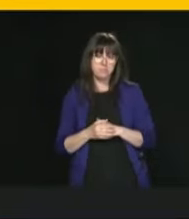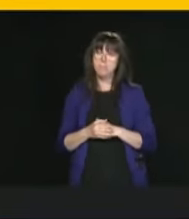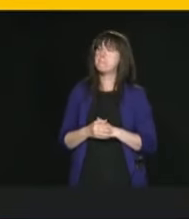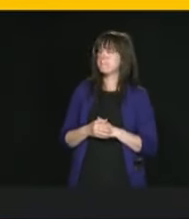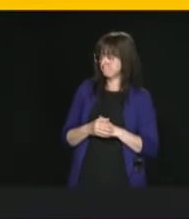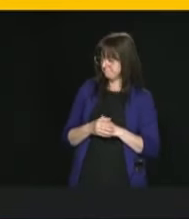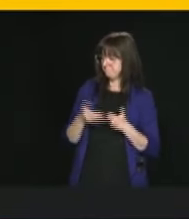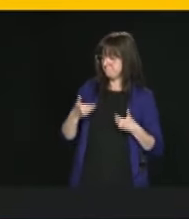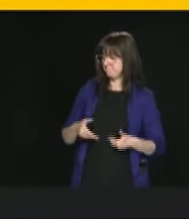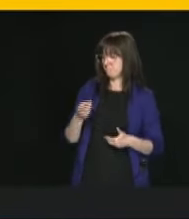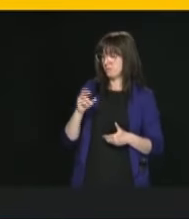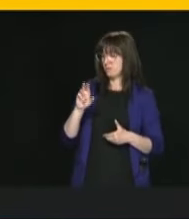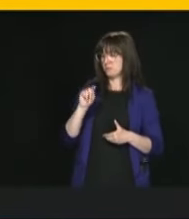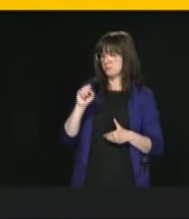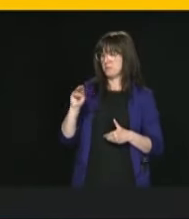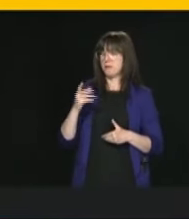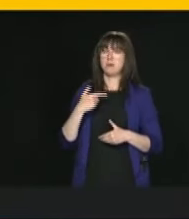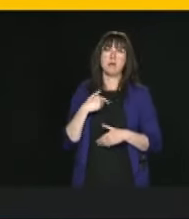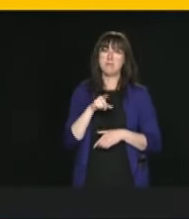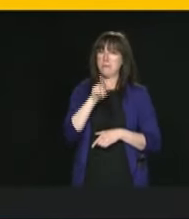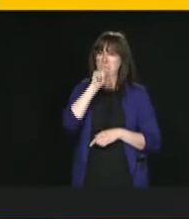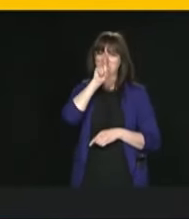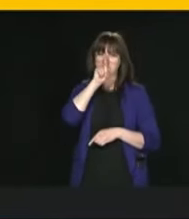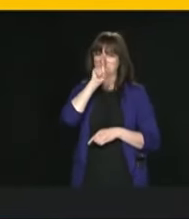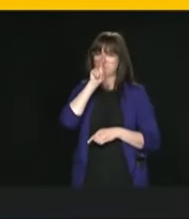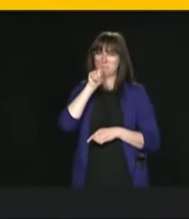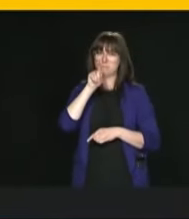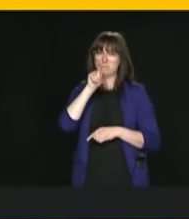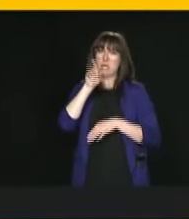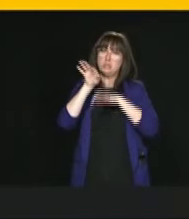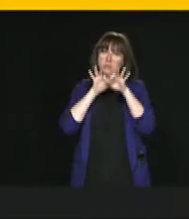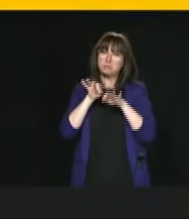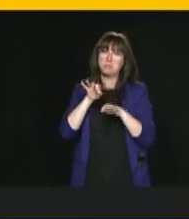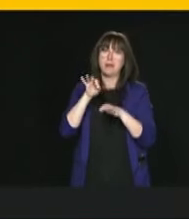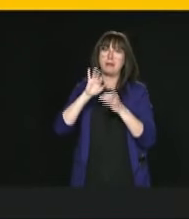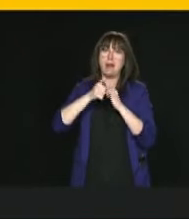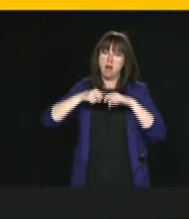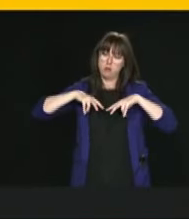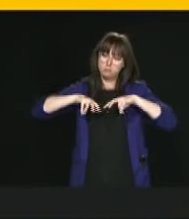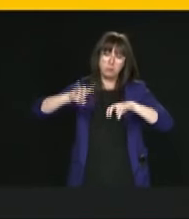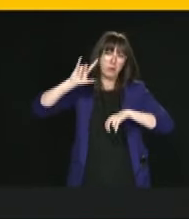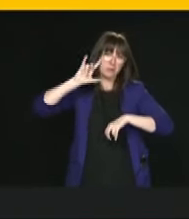the format in which that takes place, but it is really critical that,